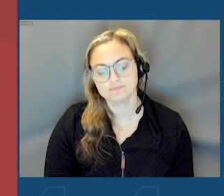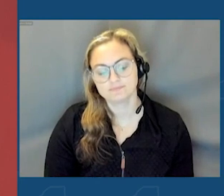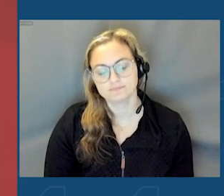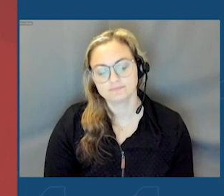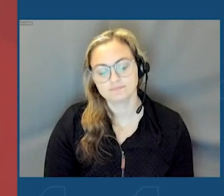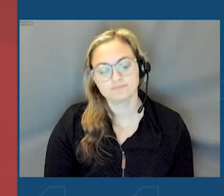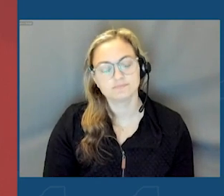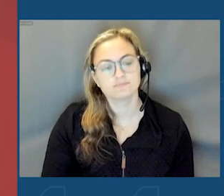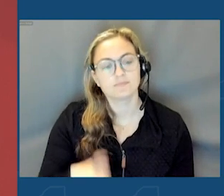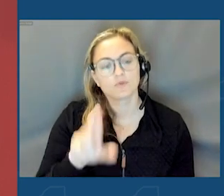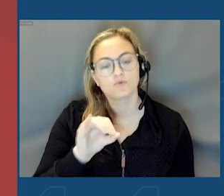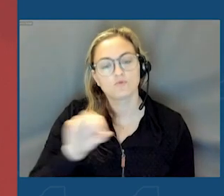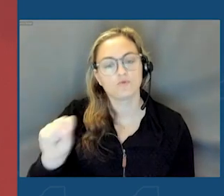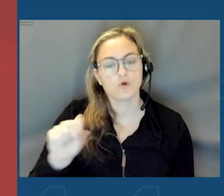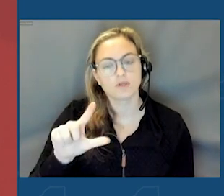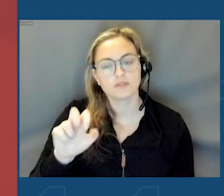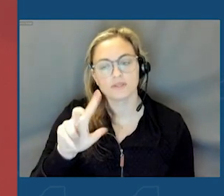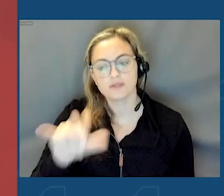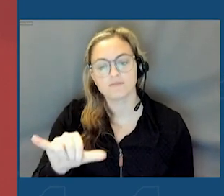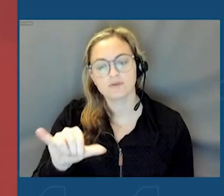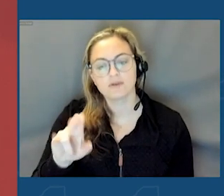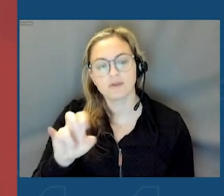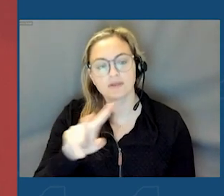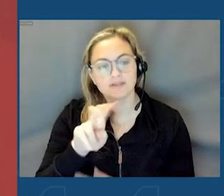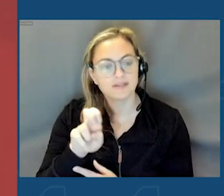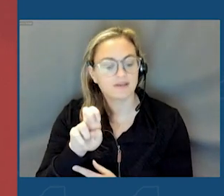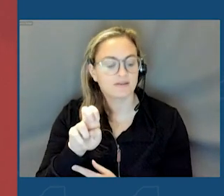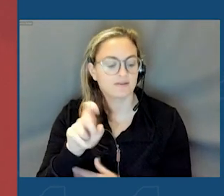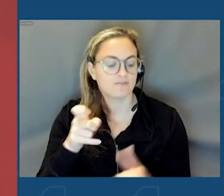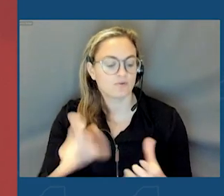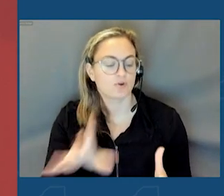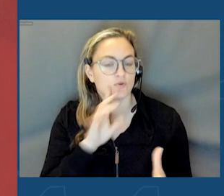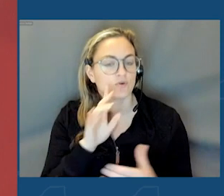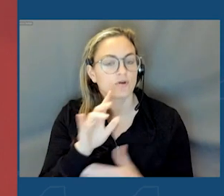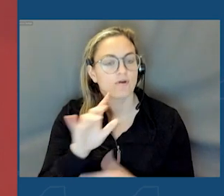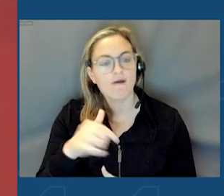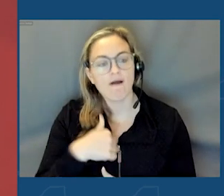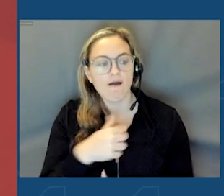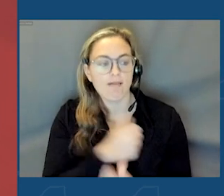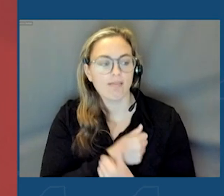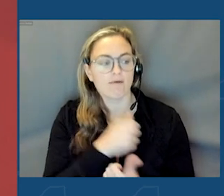Ross Levy, Executive Director, I Love New York.